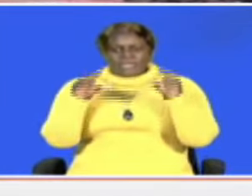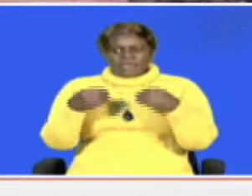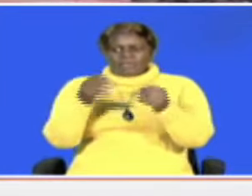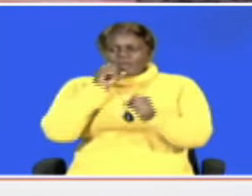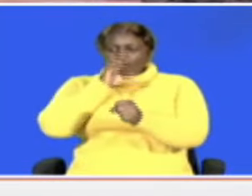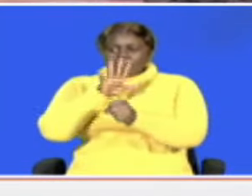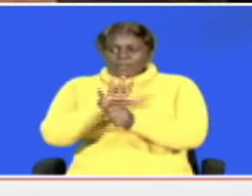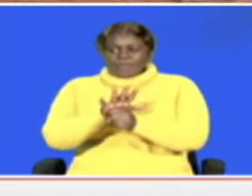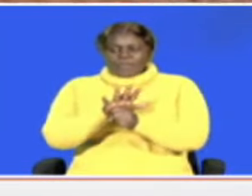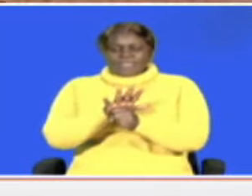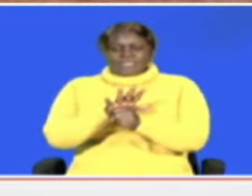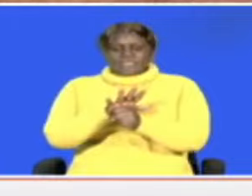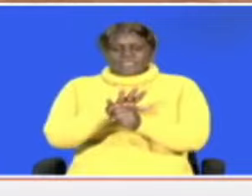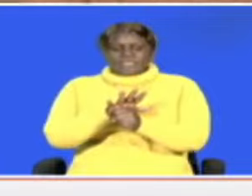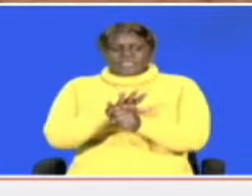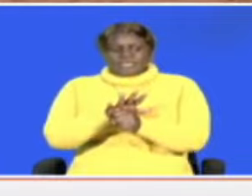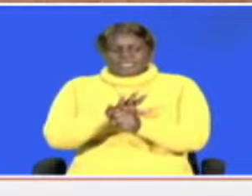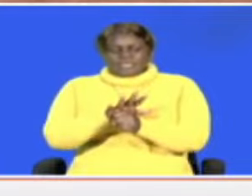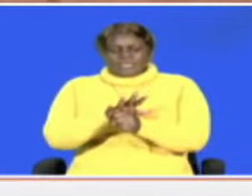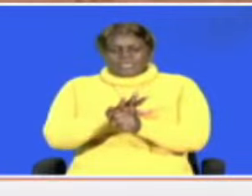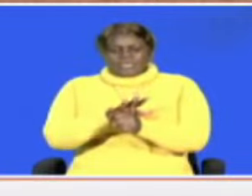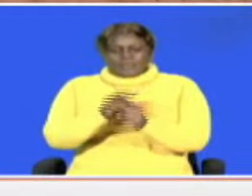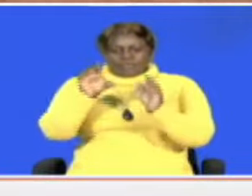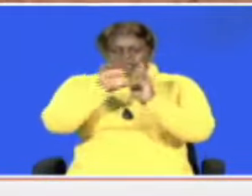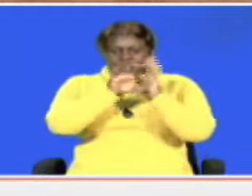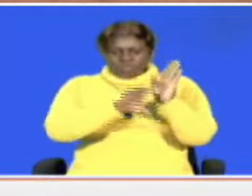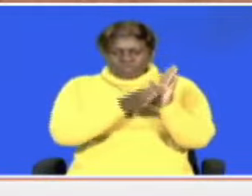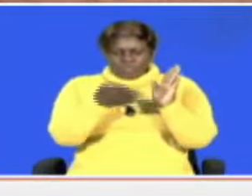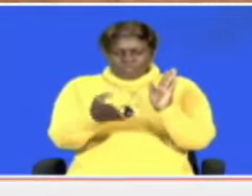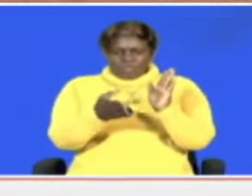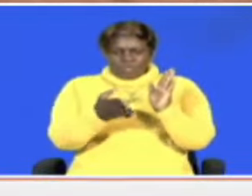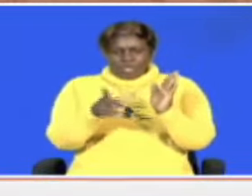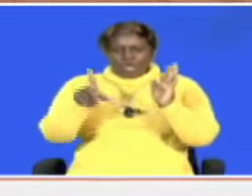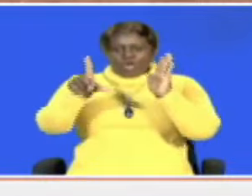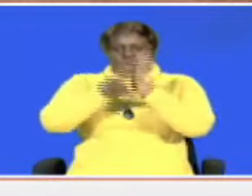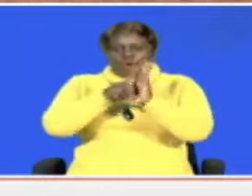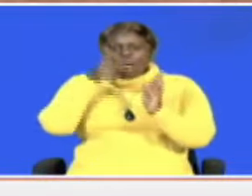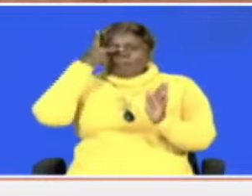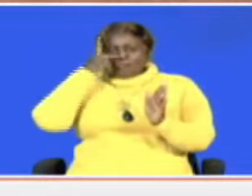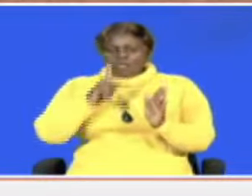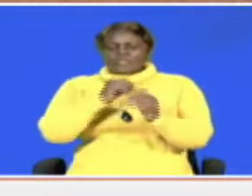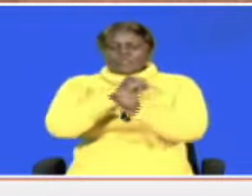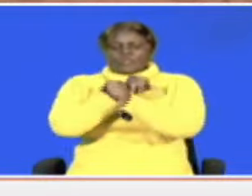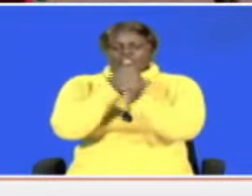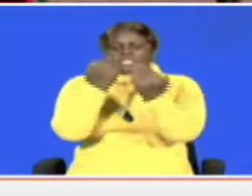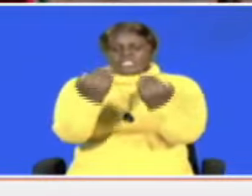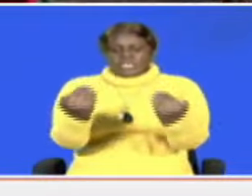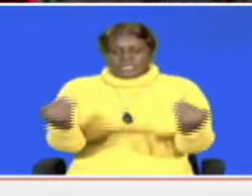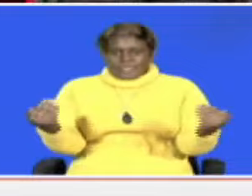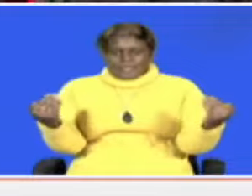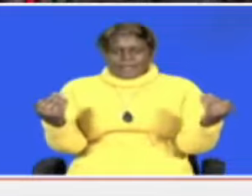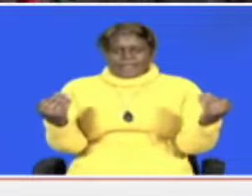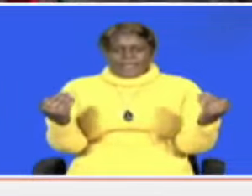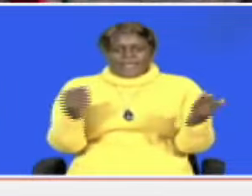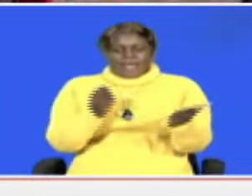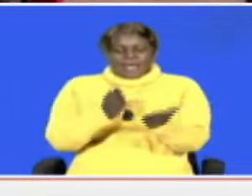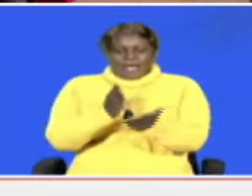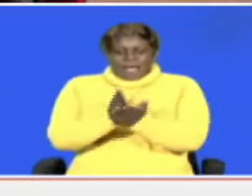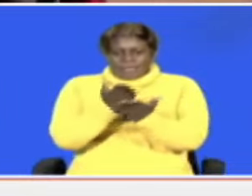haki zilizowekwa katika katiba ya Kenya, sheria na sera za ulinzi wa watoto. Haki